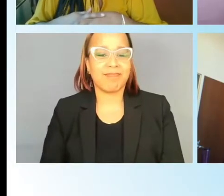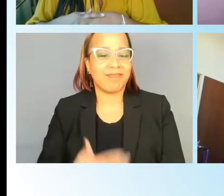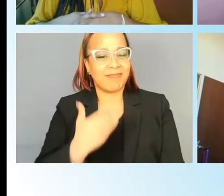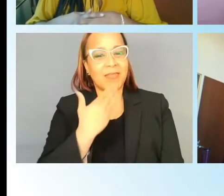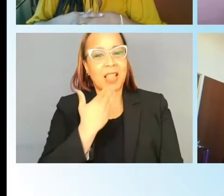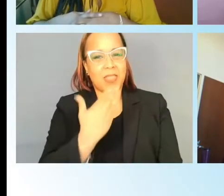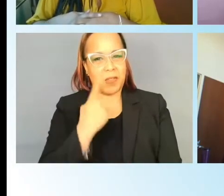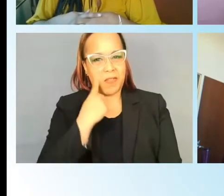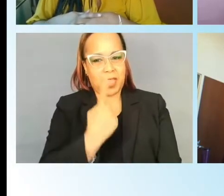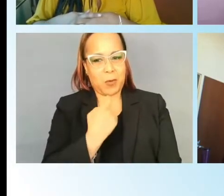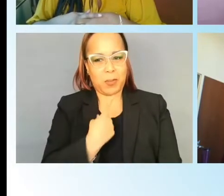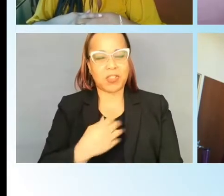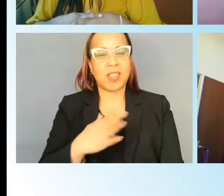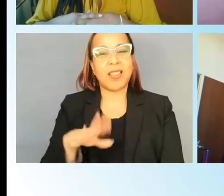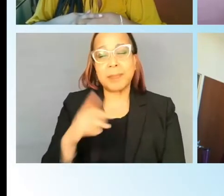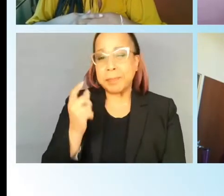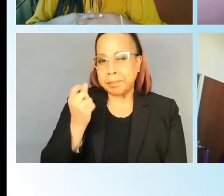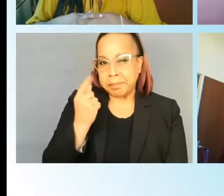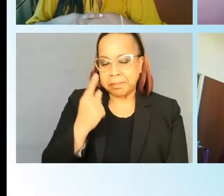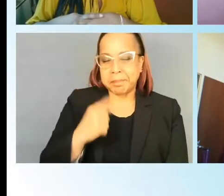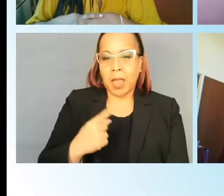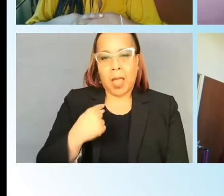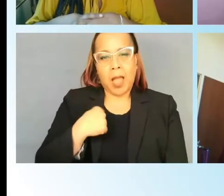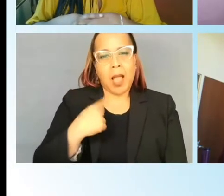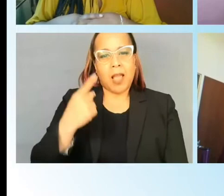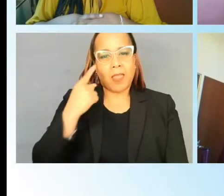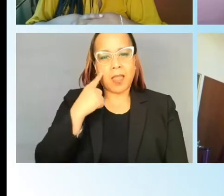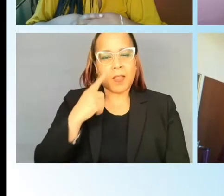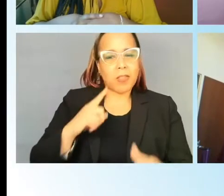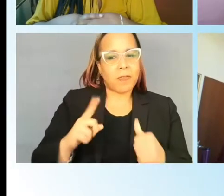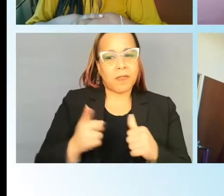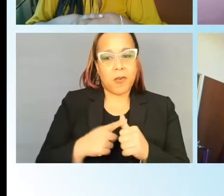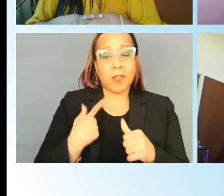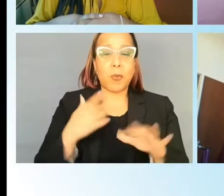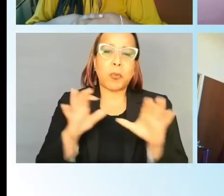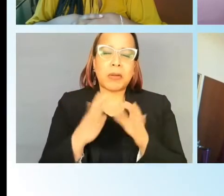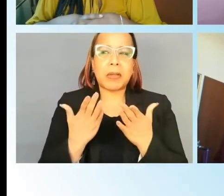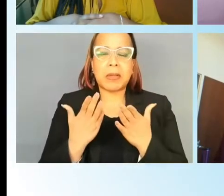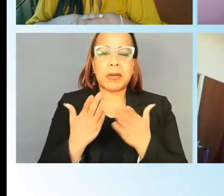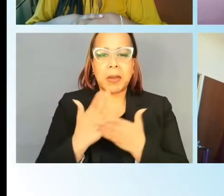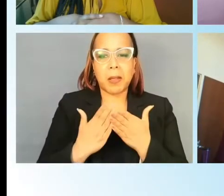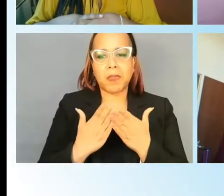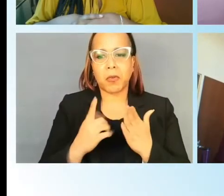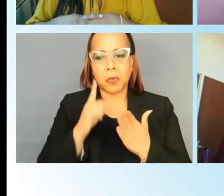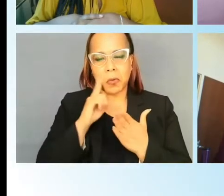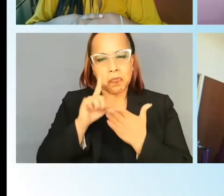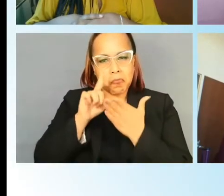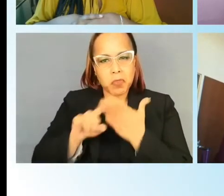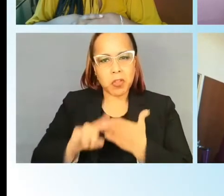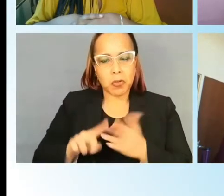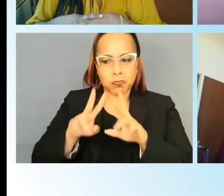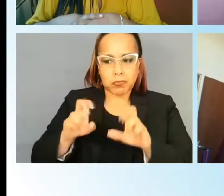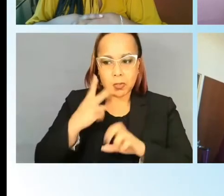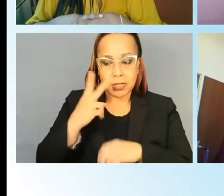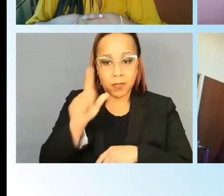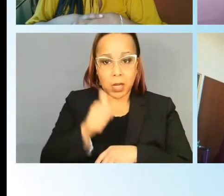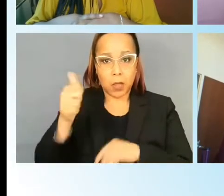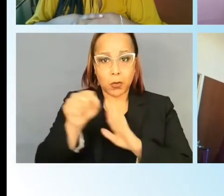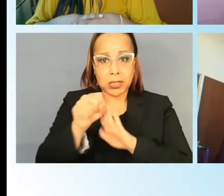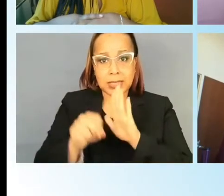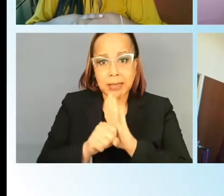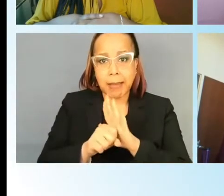question. I think it's the first, we did a little bit of research to see if any other state agencies